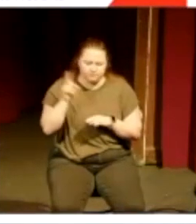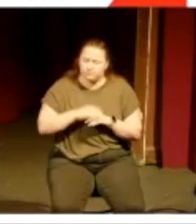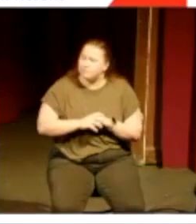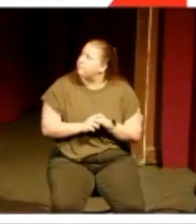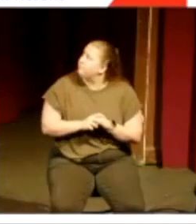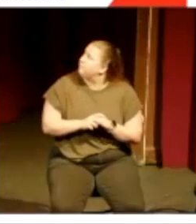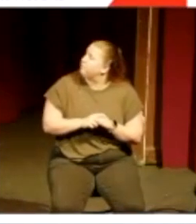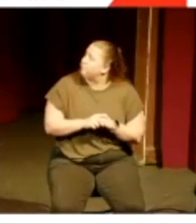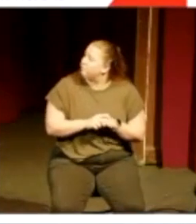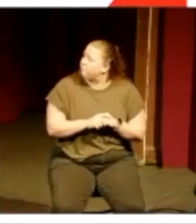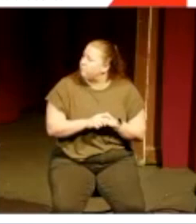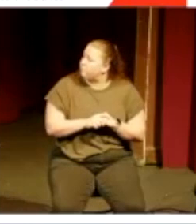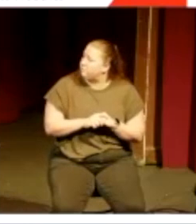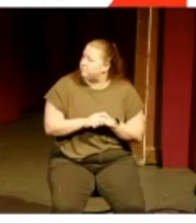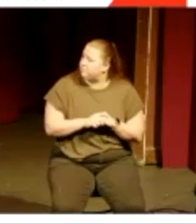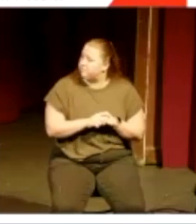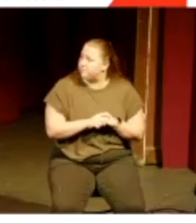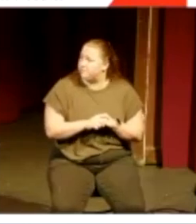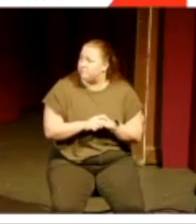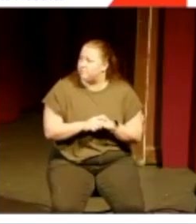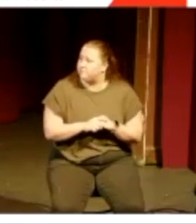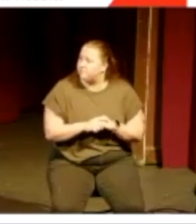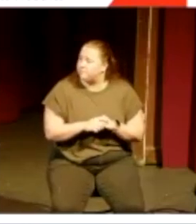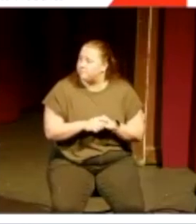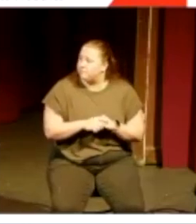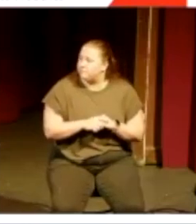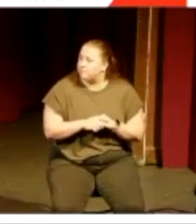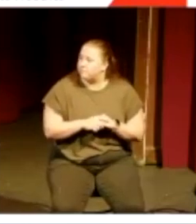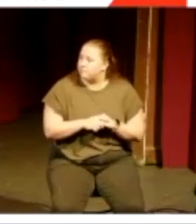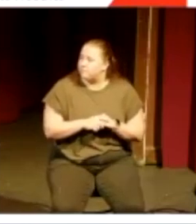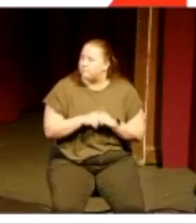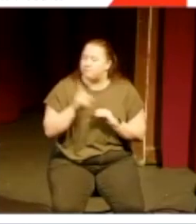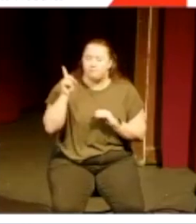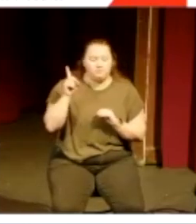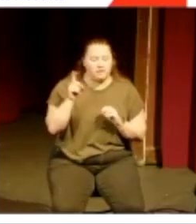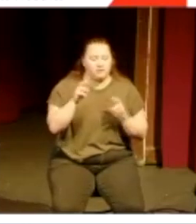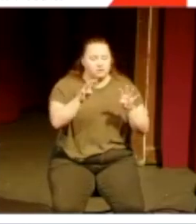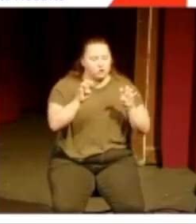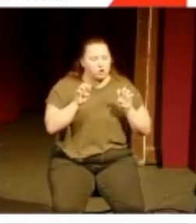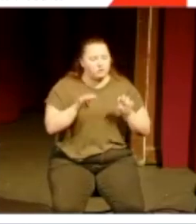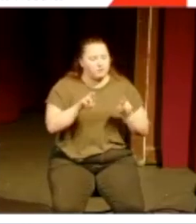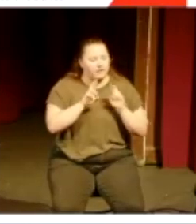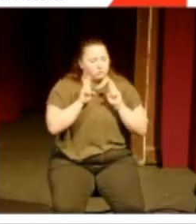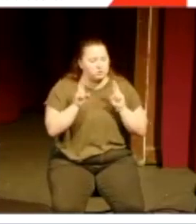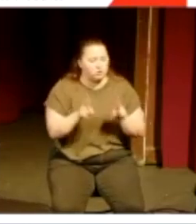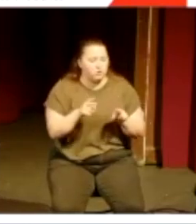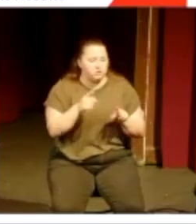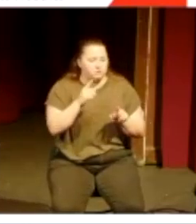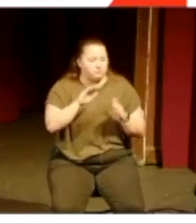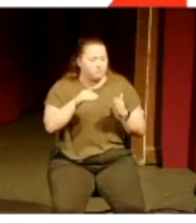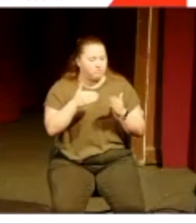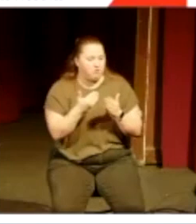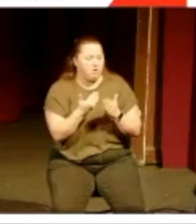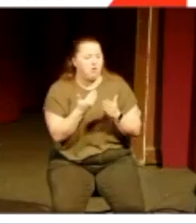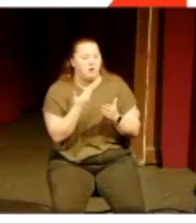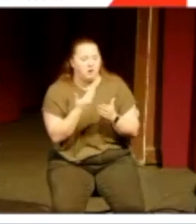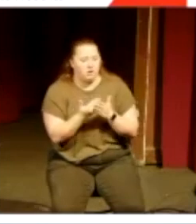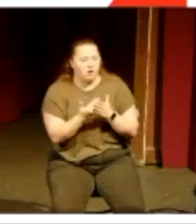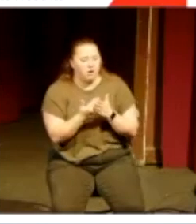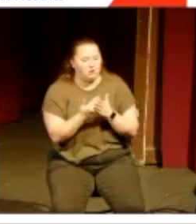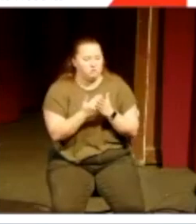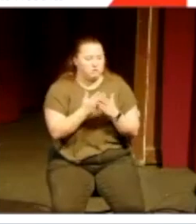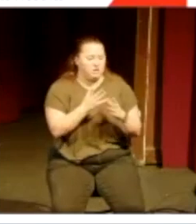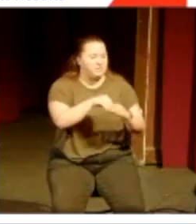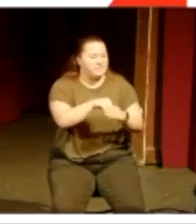of slide. I chose to show you the survey results from all of our participatory governance groups